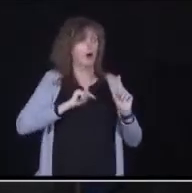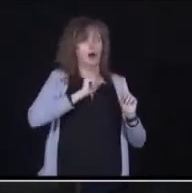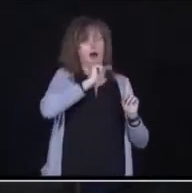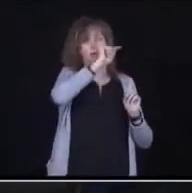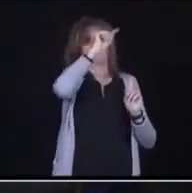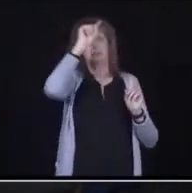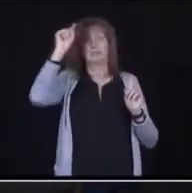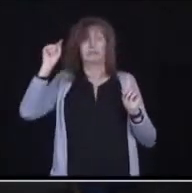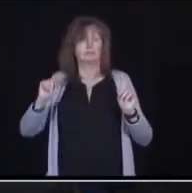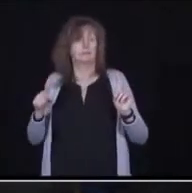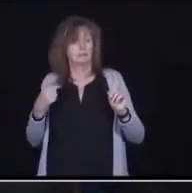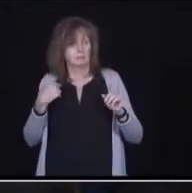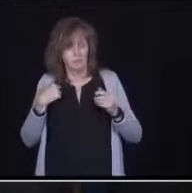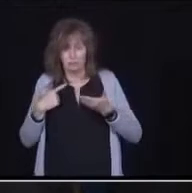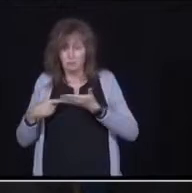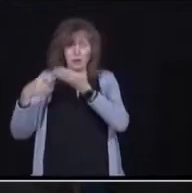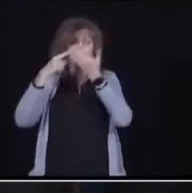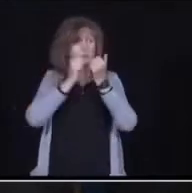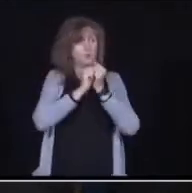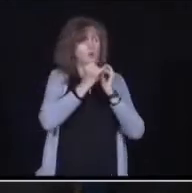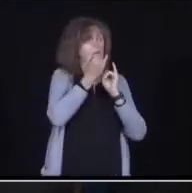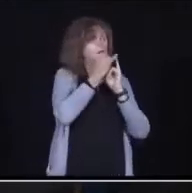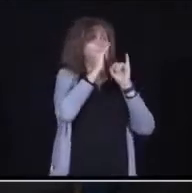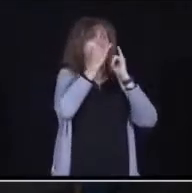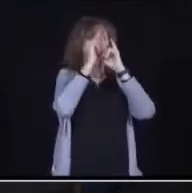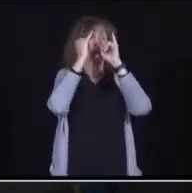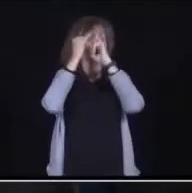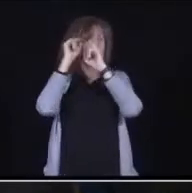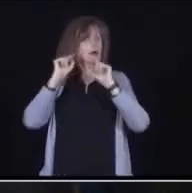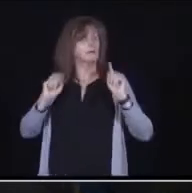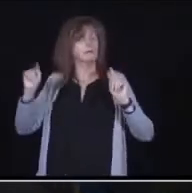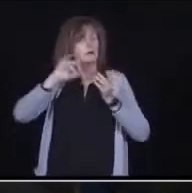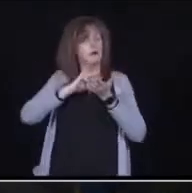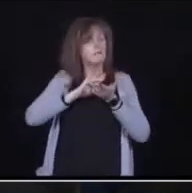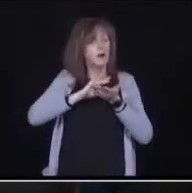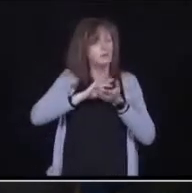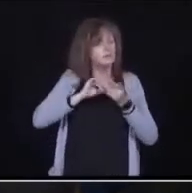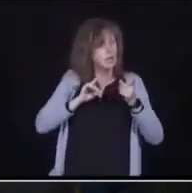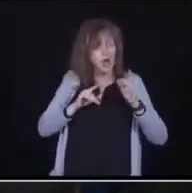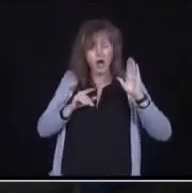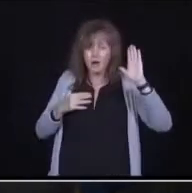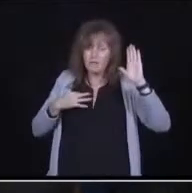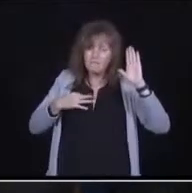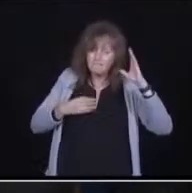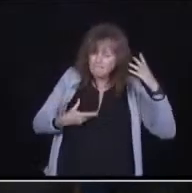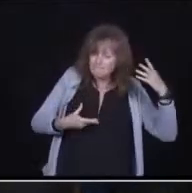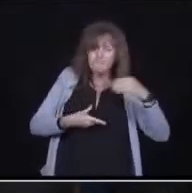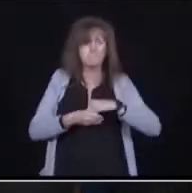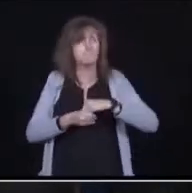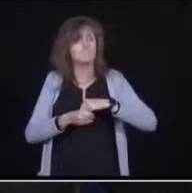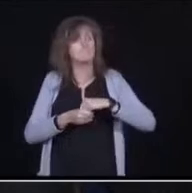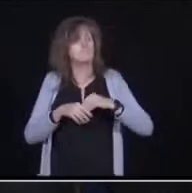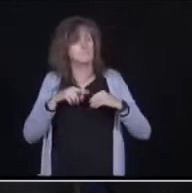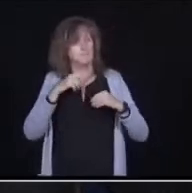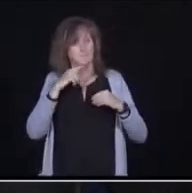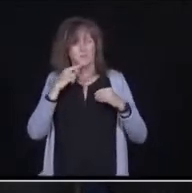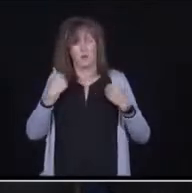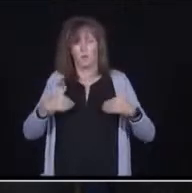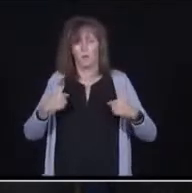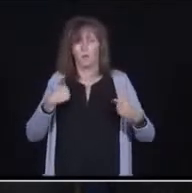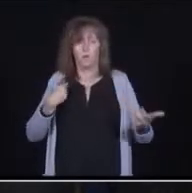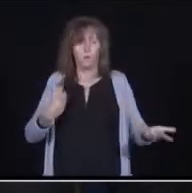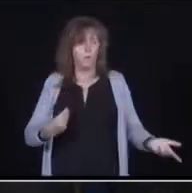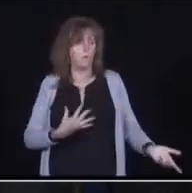pharmacies too, and they've stepped up as well. It's just an amazing feeling, should be for all of us, the incredible job throughout